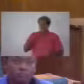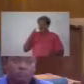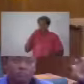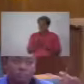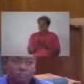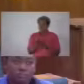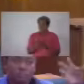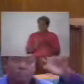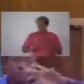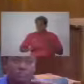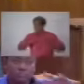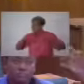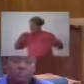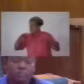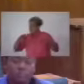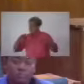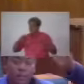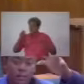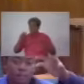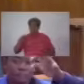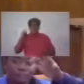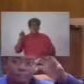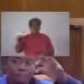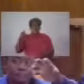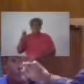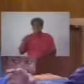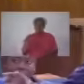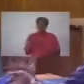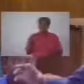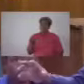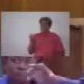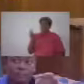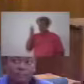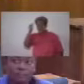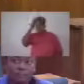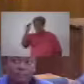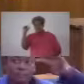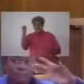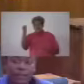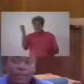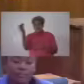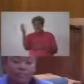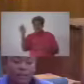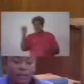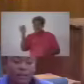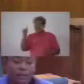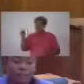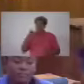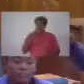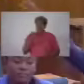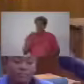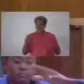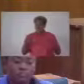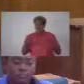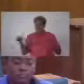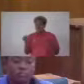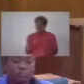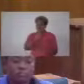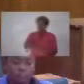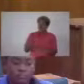theater, dining, that you could go there from Senator Bunting 10 o'clock, 8 o'clock, and you will just have a full